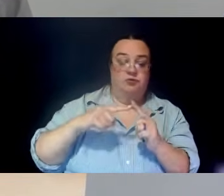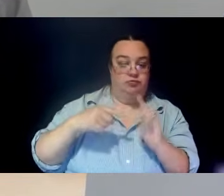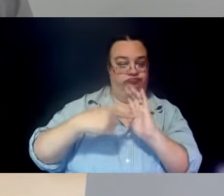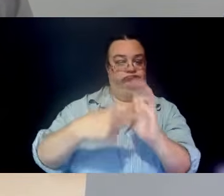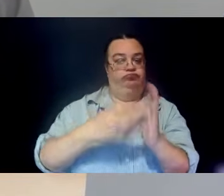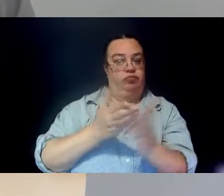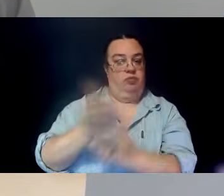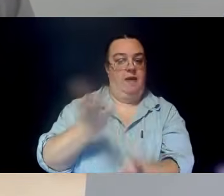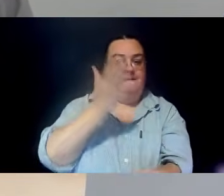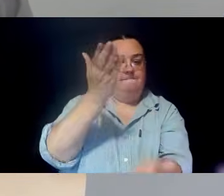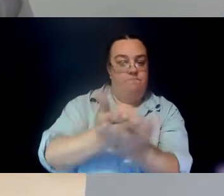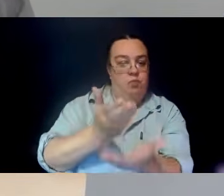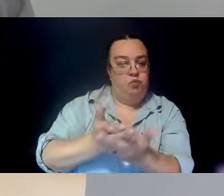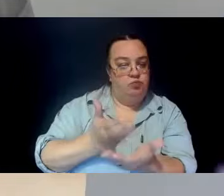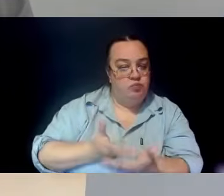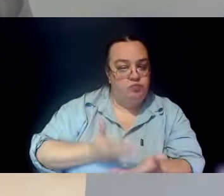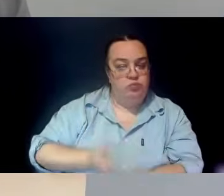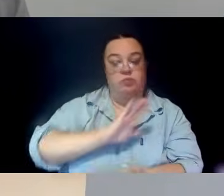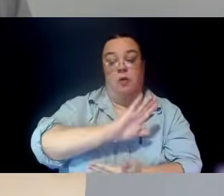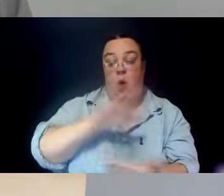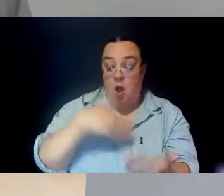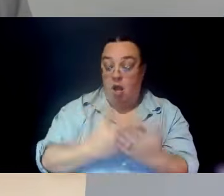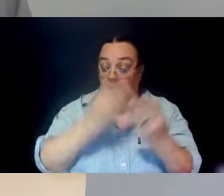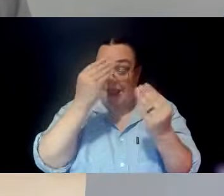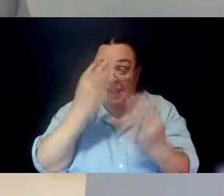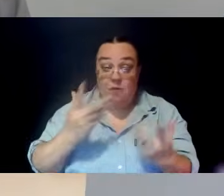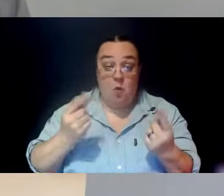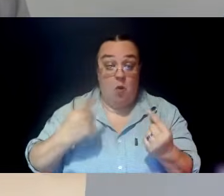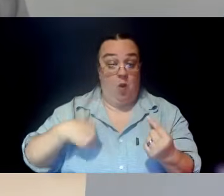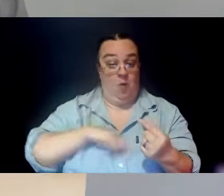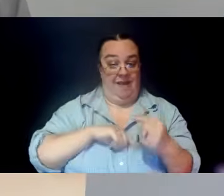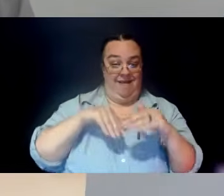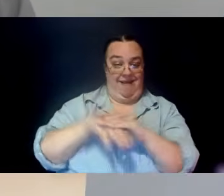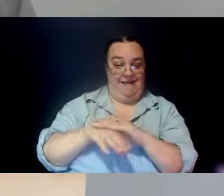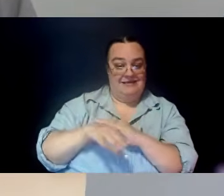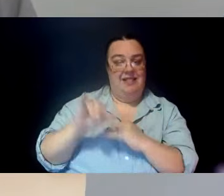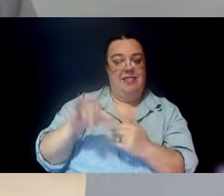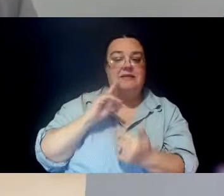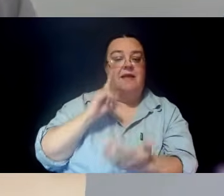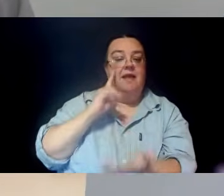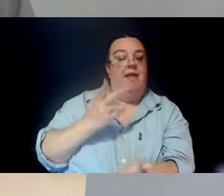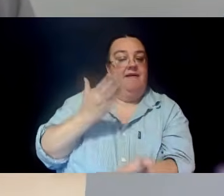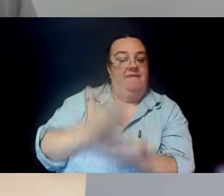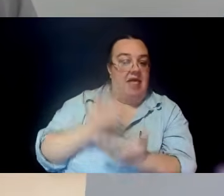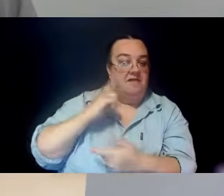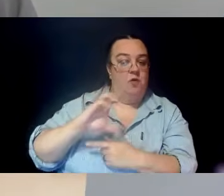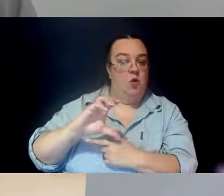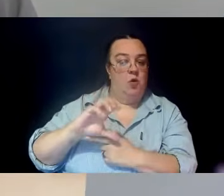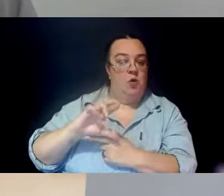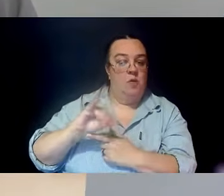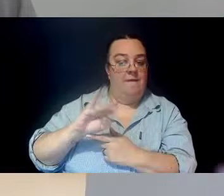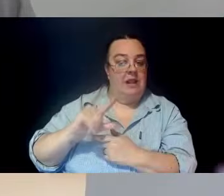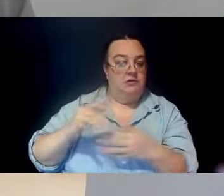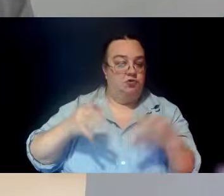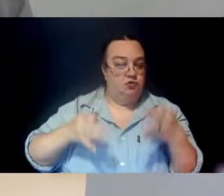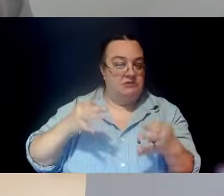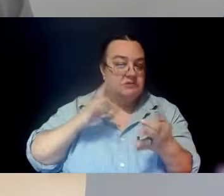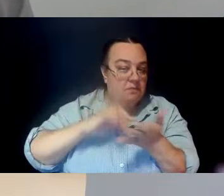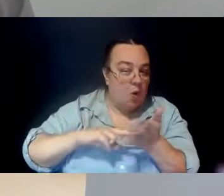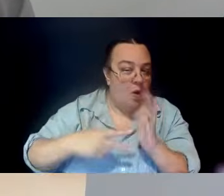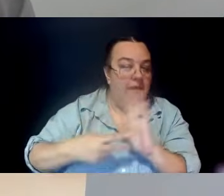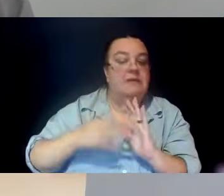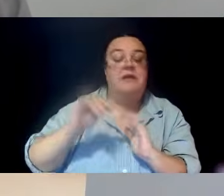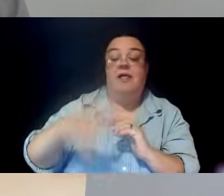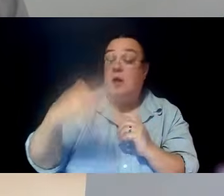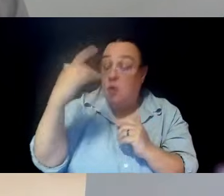all of the information that we access is validated for a criminal justice purpose. That's intended to ensure